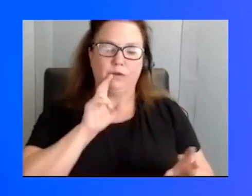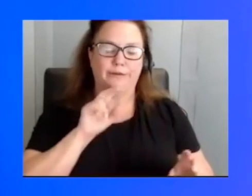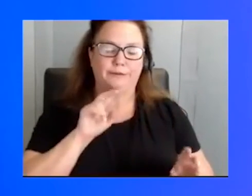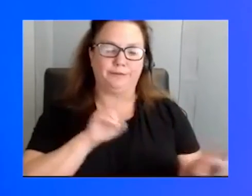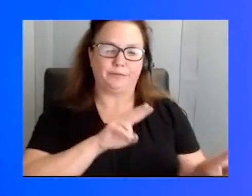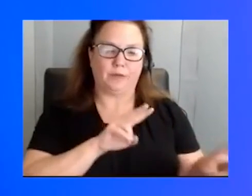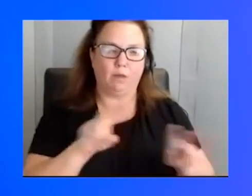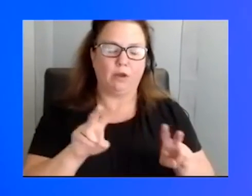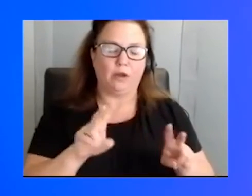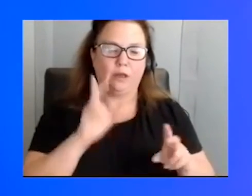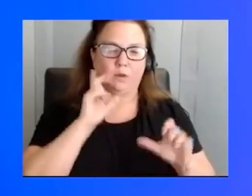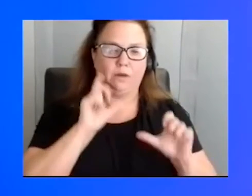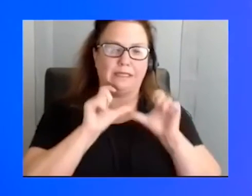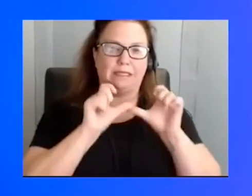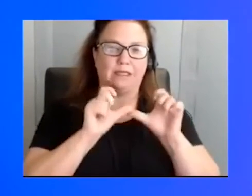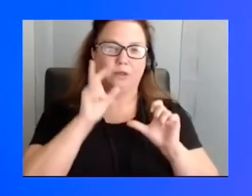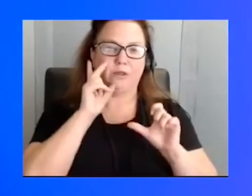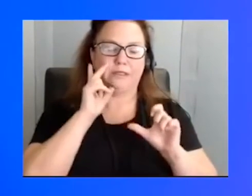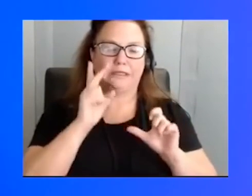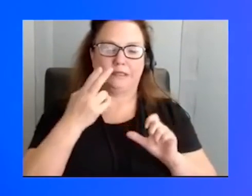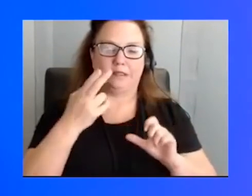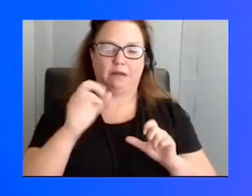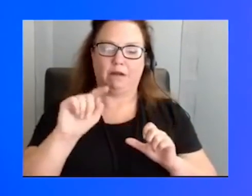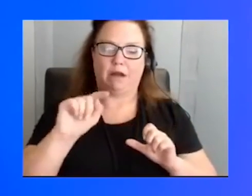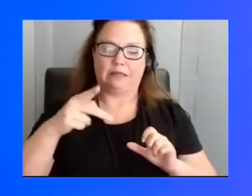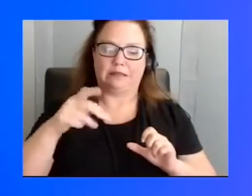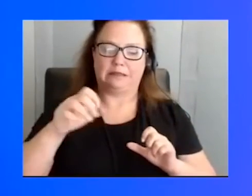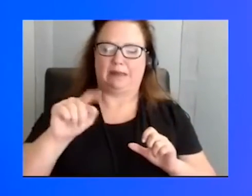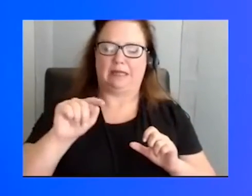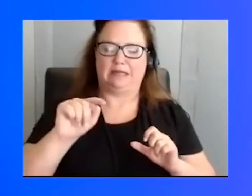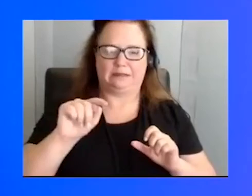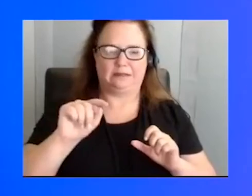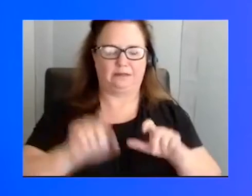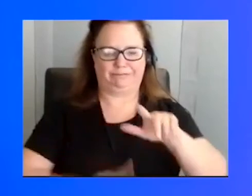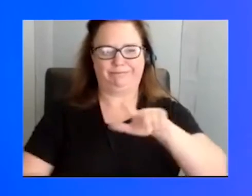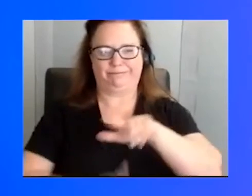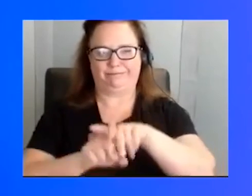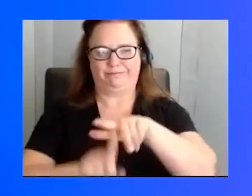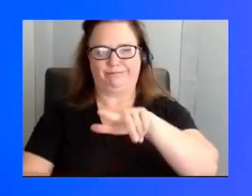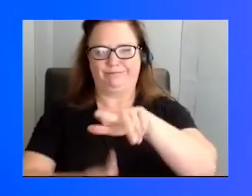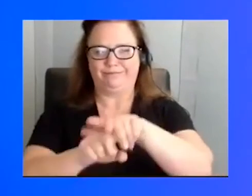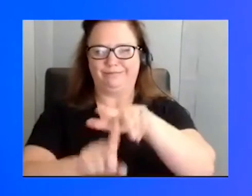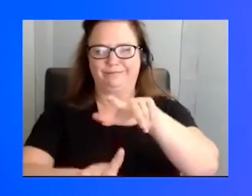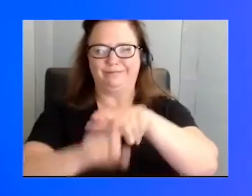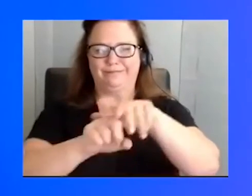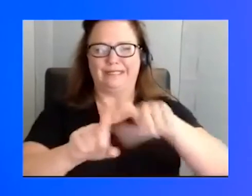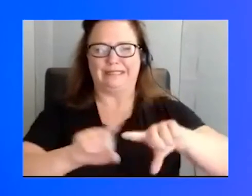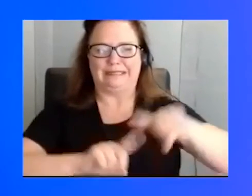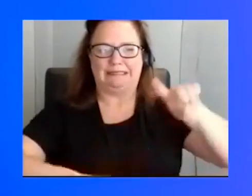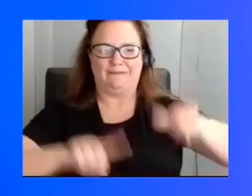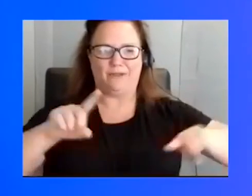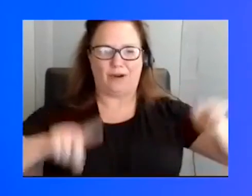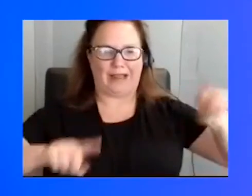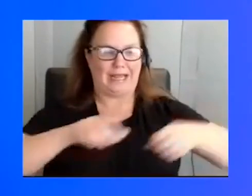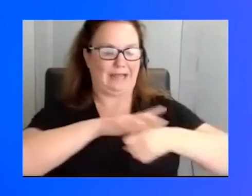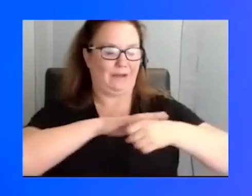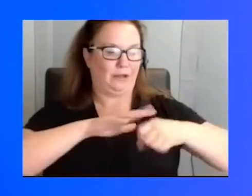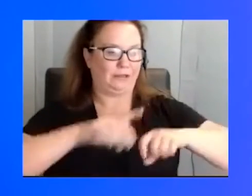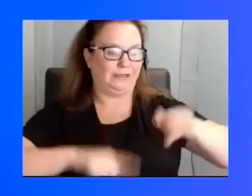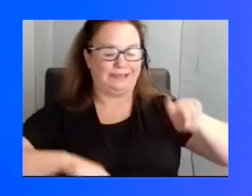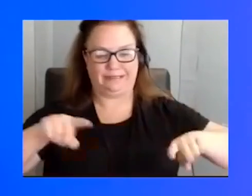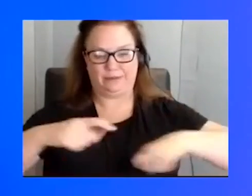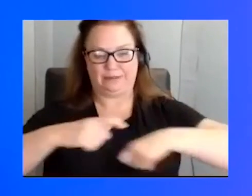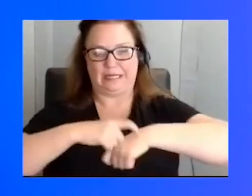to continue to see those hotspots pop up probably around the country in different areas at different times, depending really now on vaccine